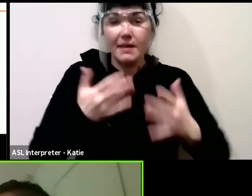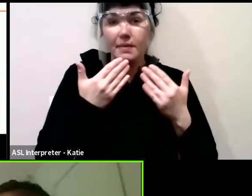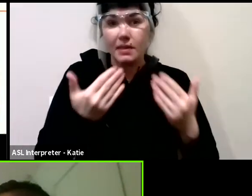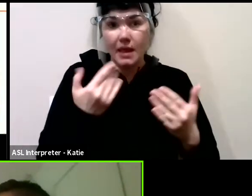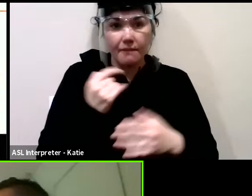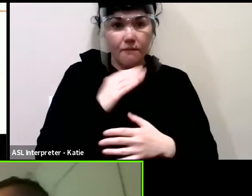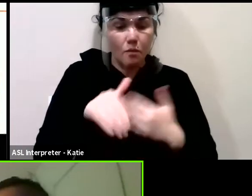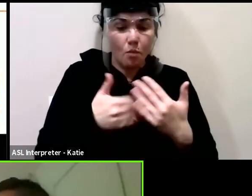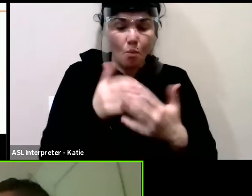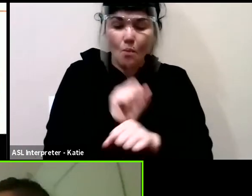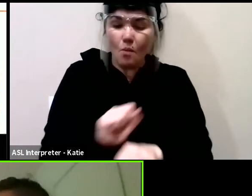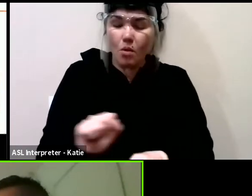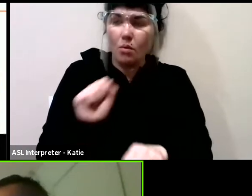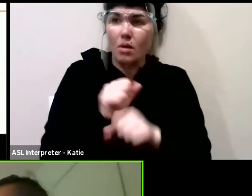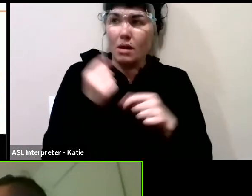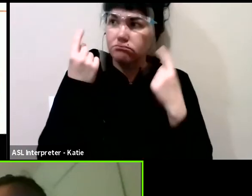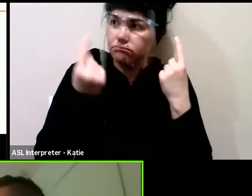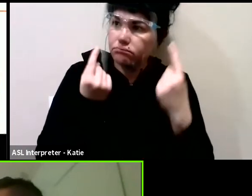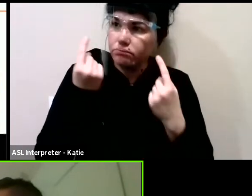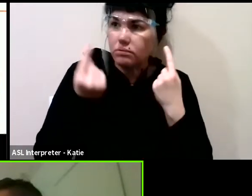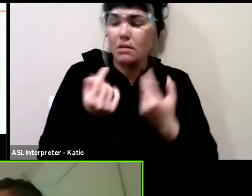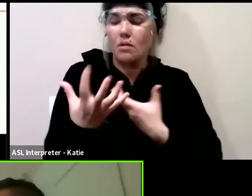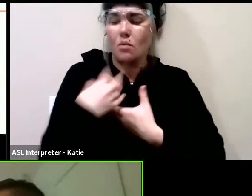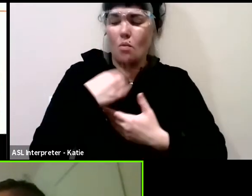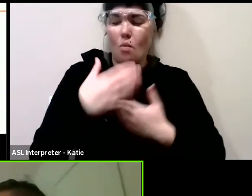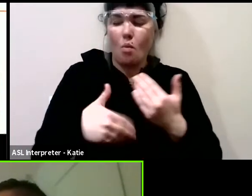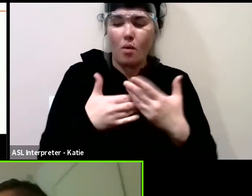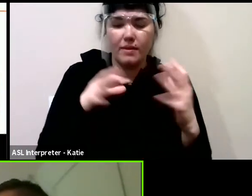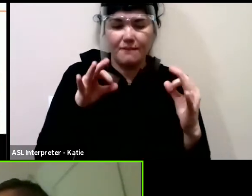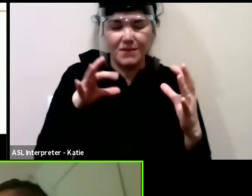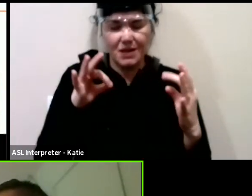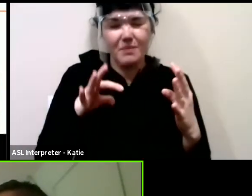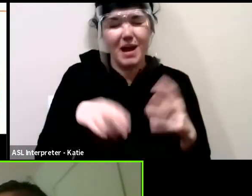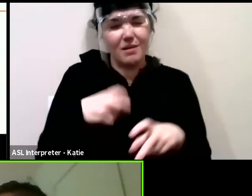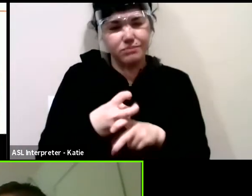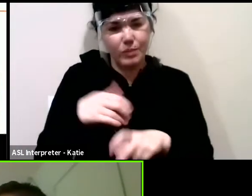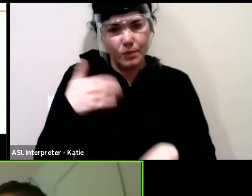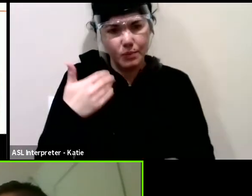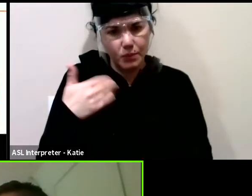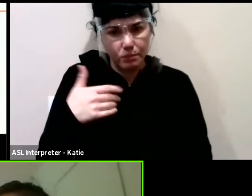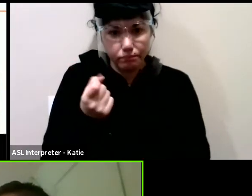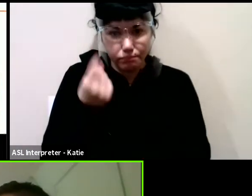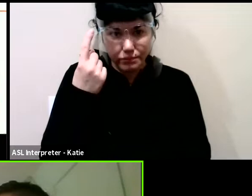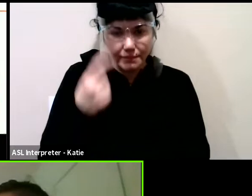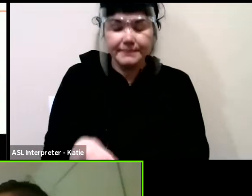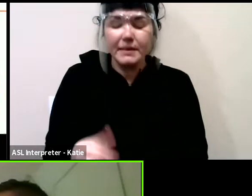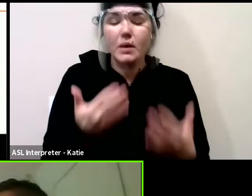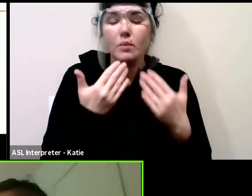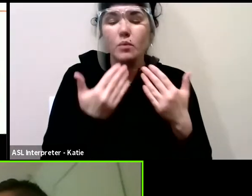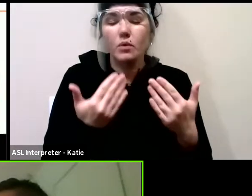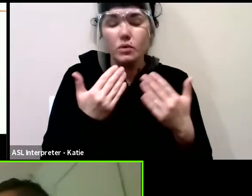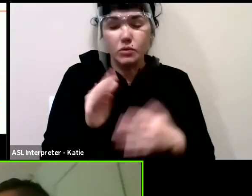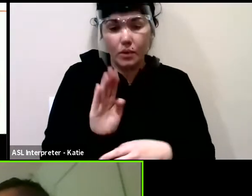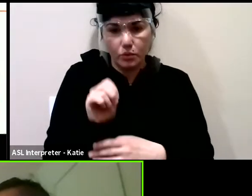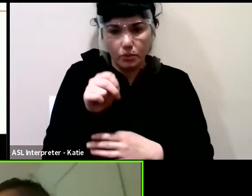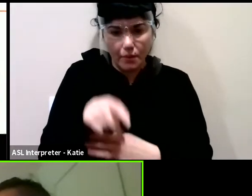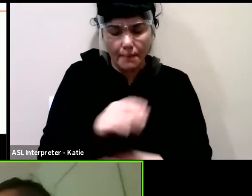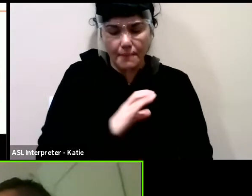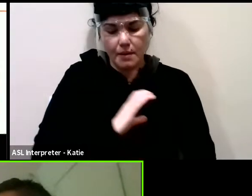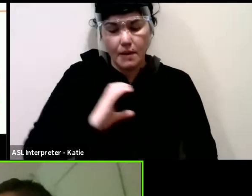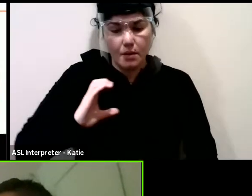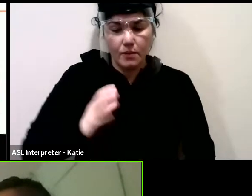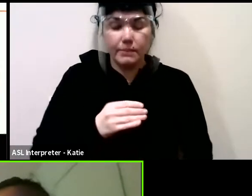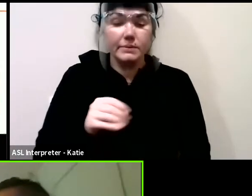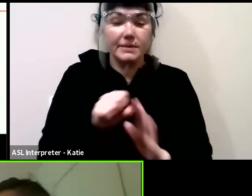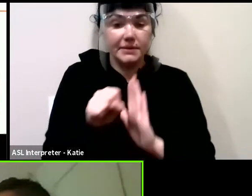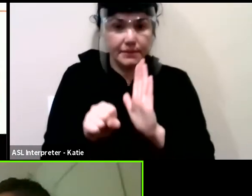work taking into account all this feedback i know it can't be easy but that being said i appreciate what you've come up with as far as the congressional and state senate maps so i